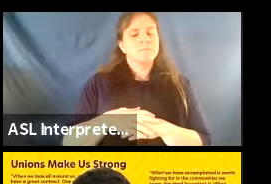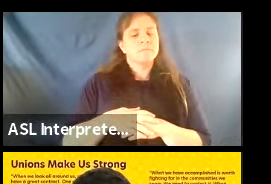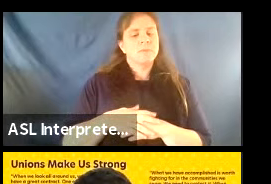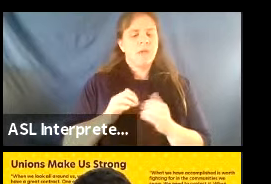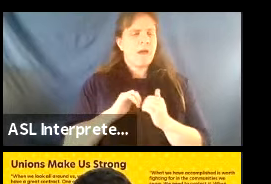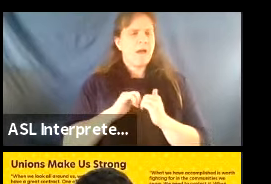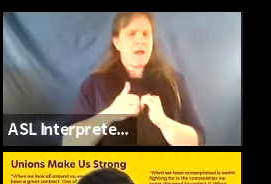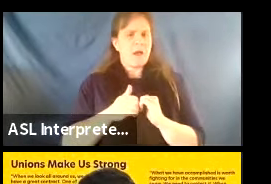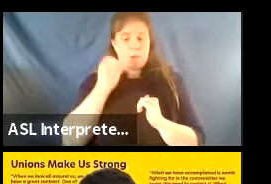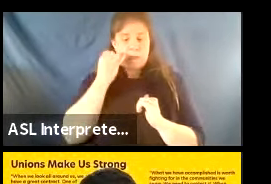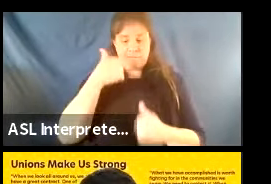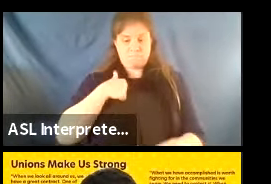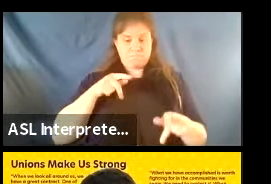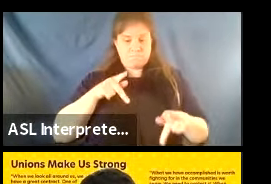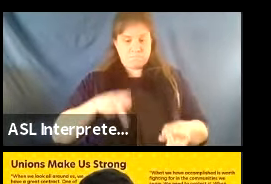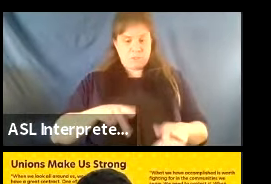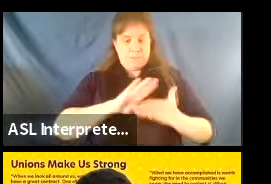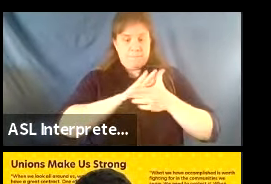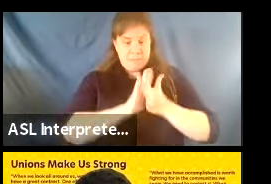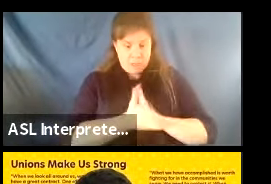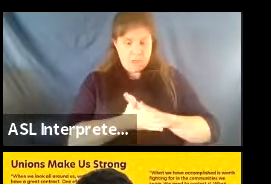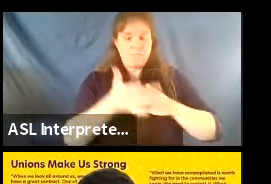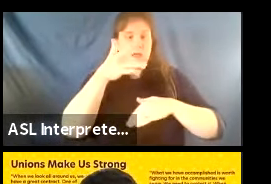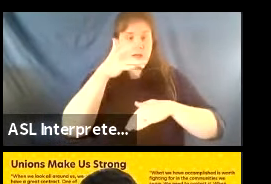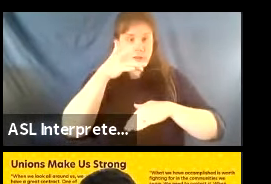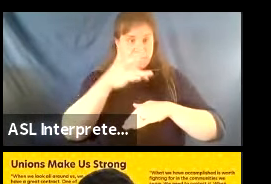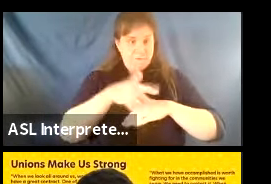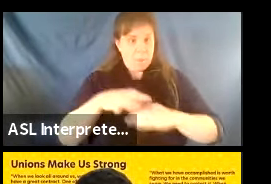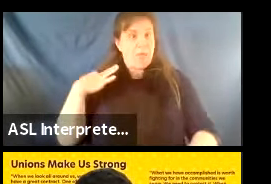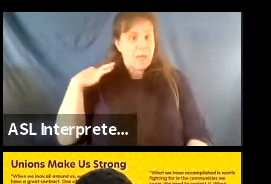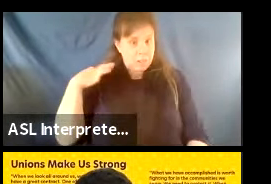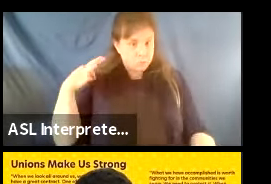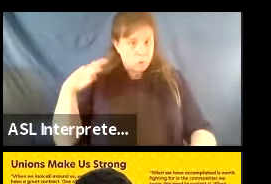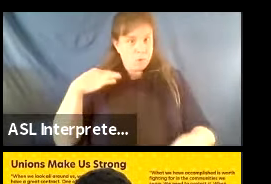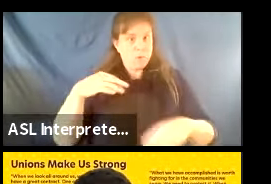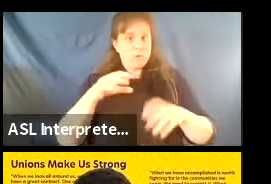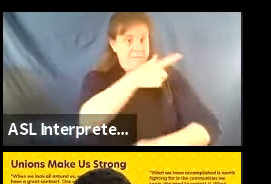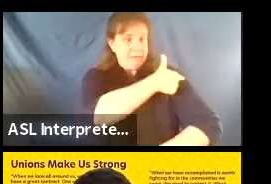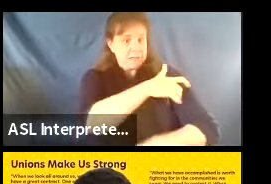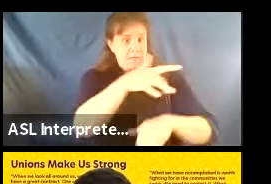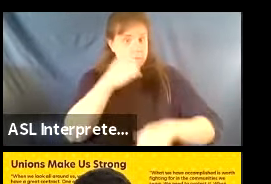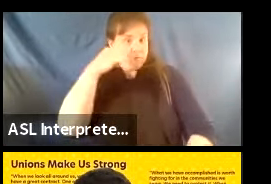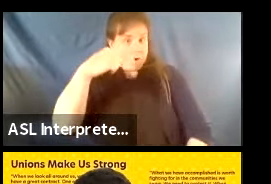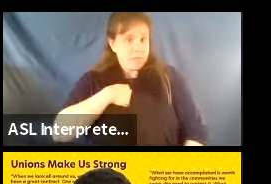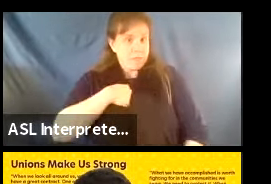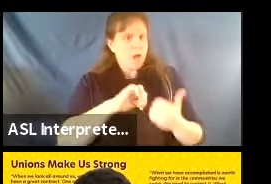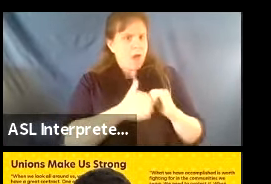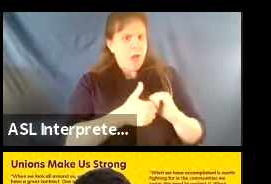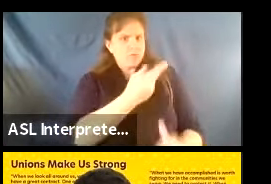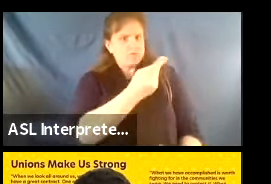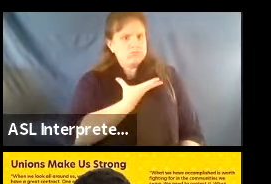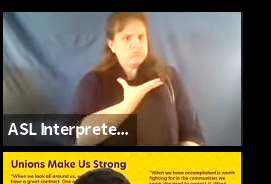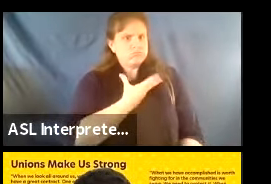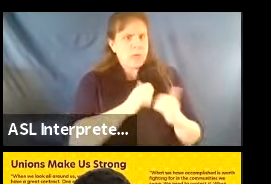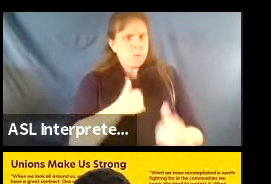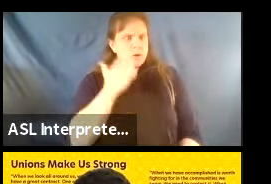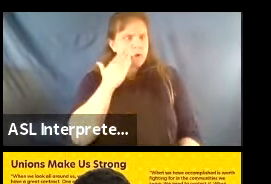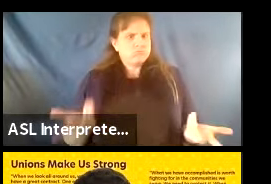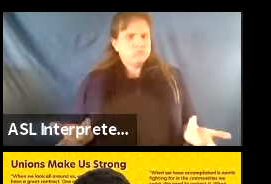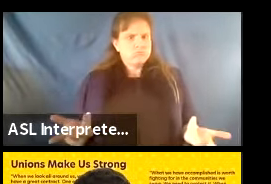about vaccinations work? And we can share, we'll share a little bit about that.